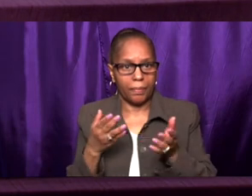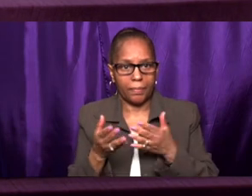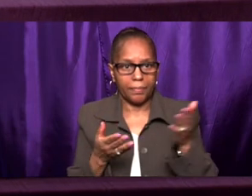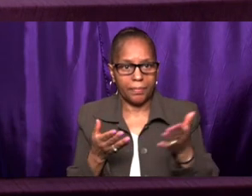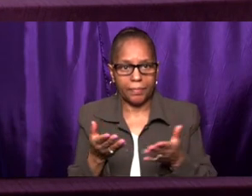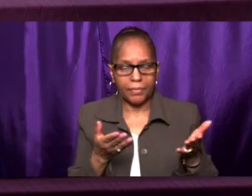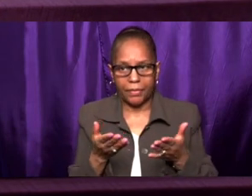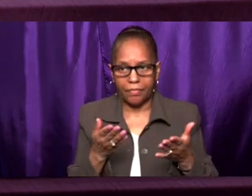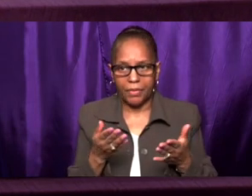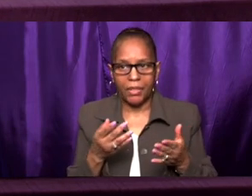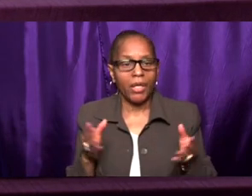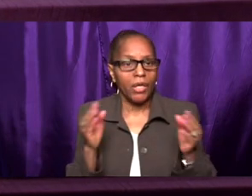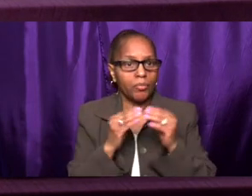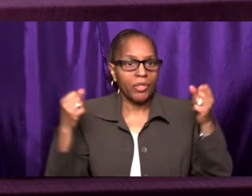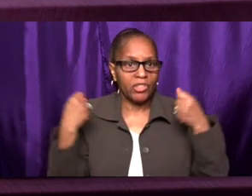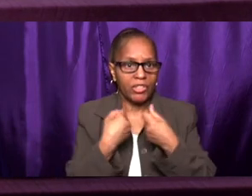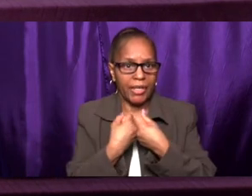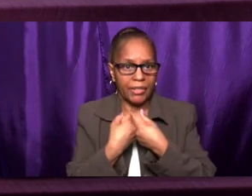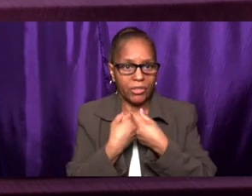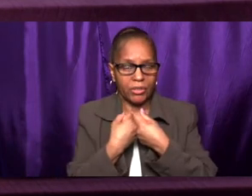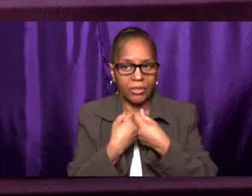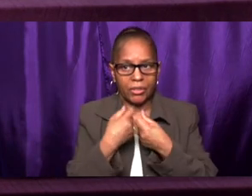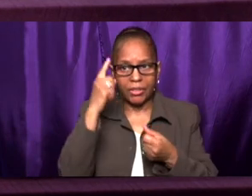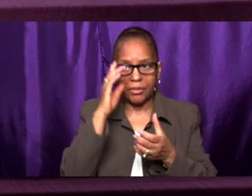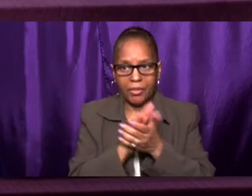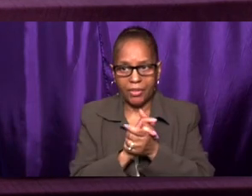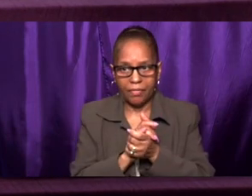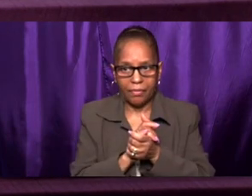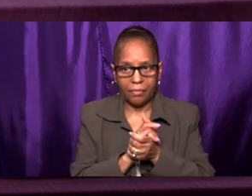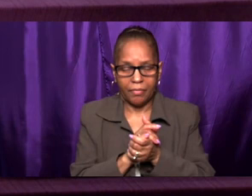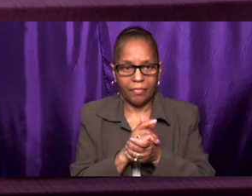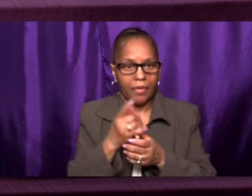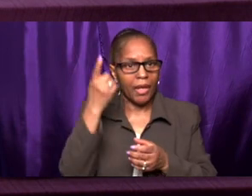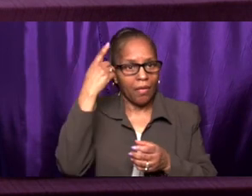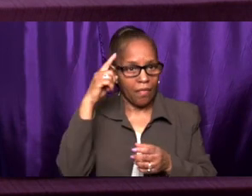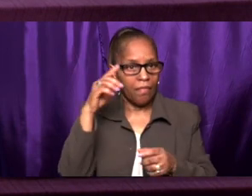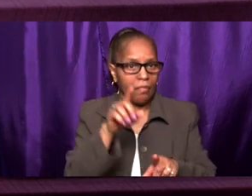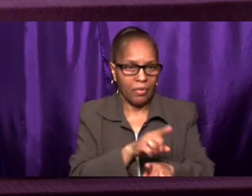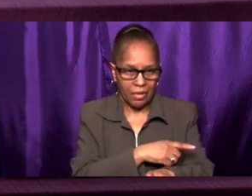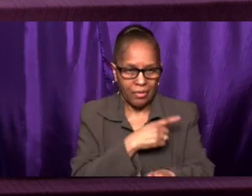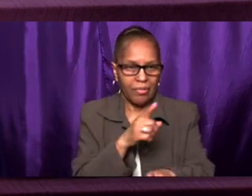It's more challenging to believe him for a bunch of month of Sundays.